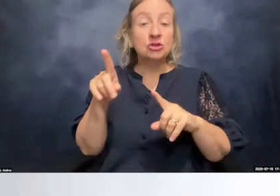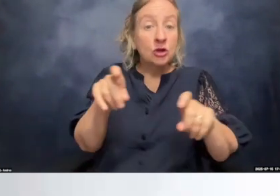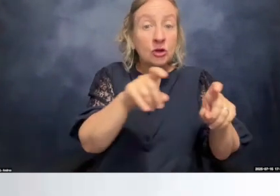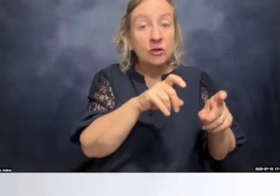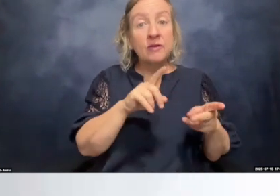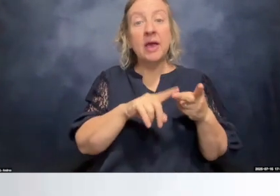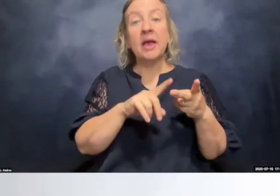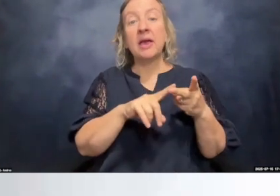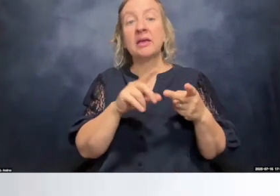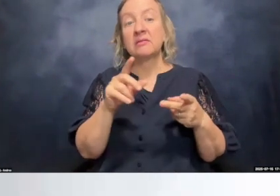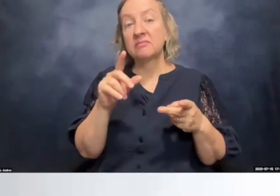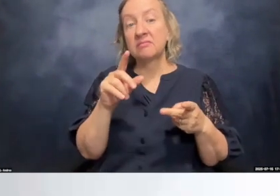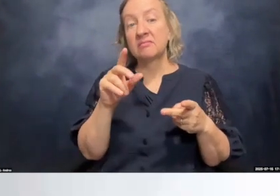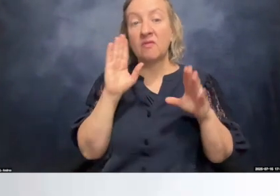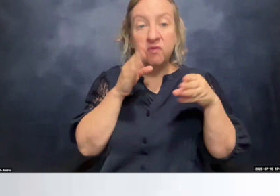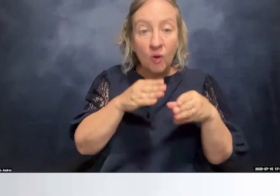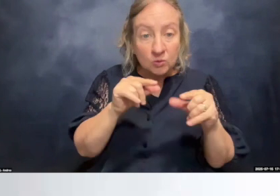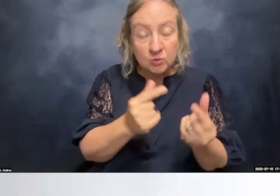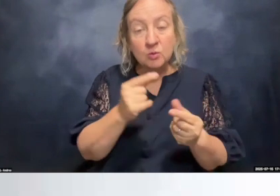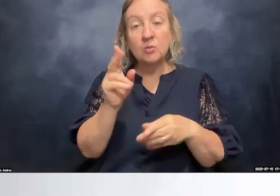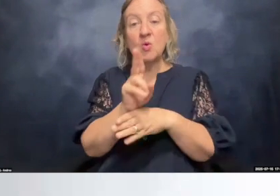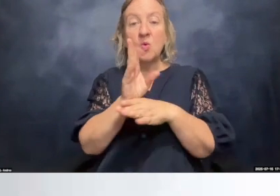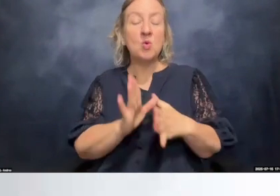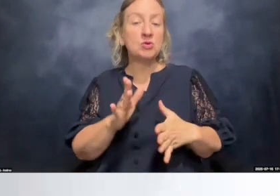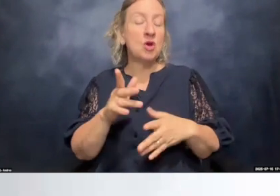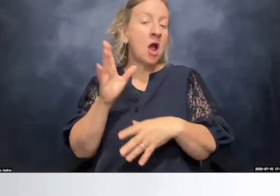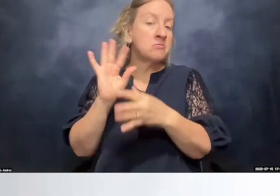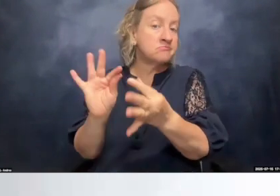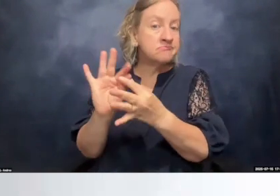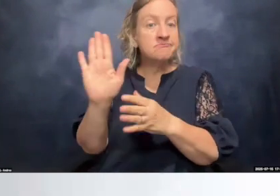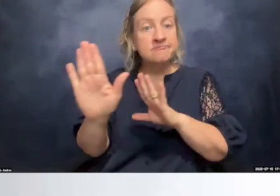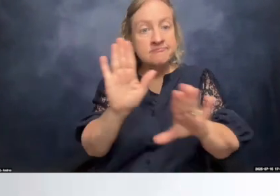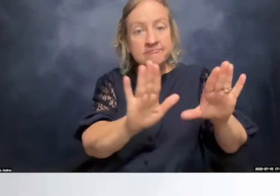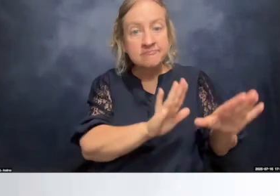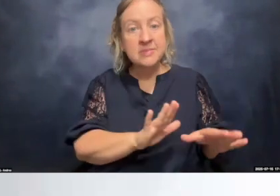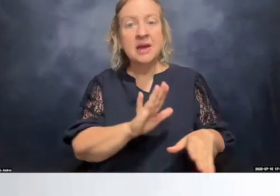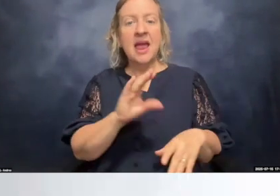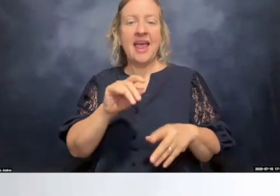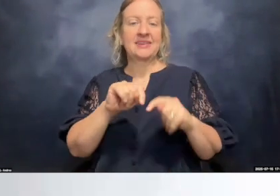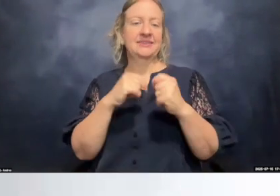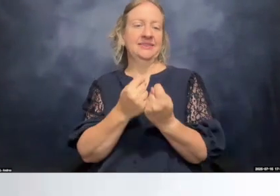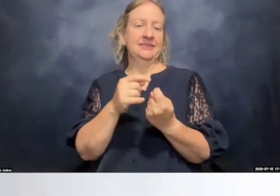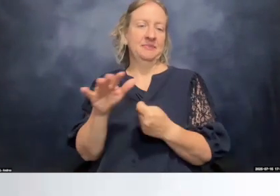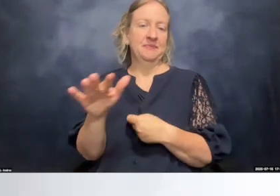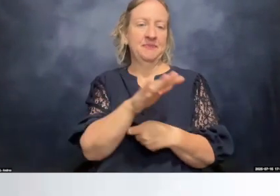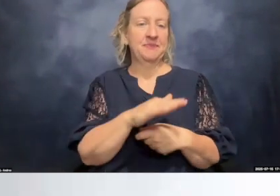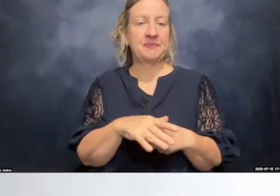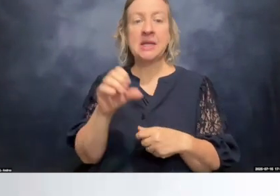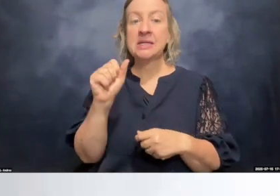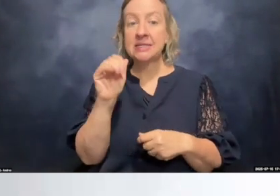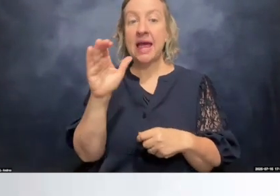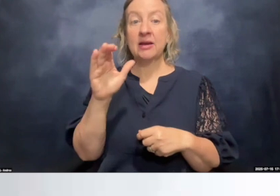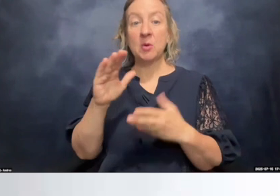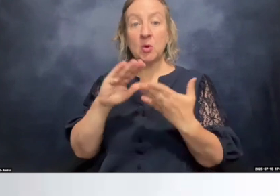user testimonials, and local resident site-level teams. Sacramento's Our Community Car Share found that most members